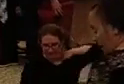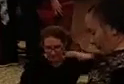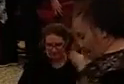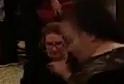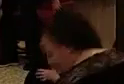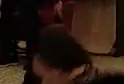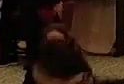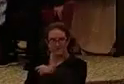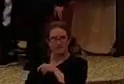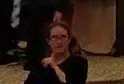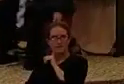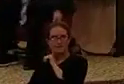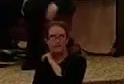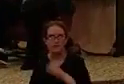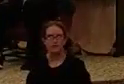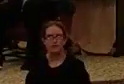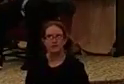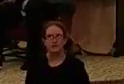Hallelujah.